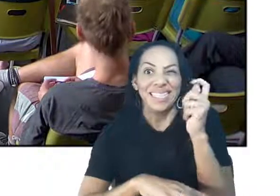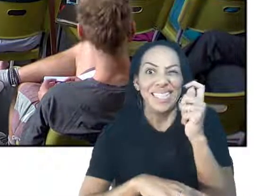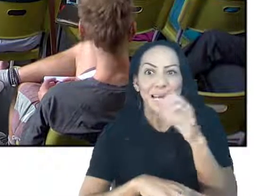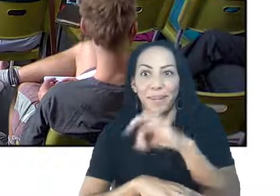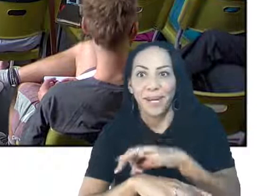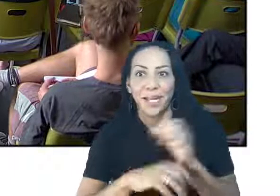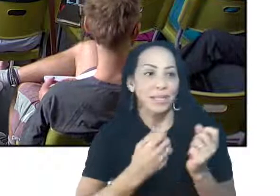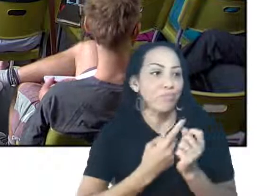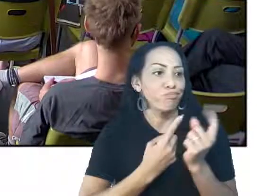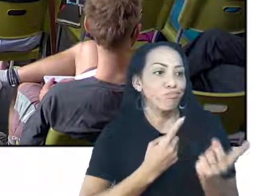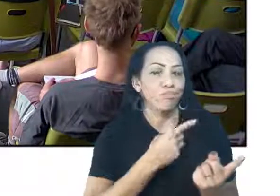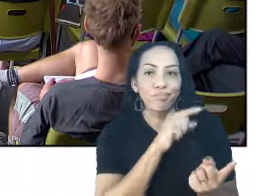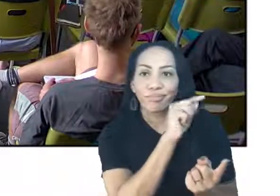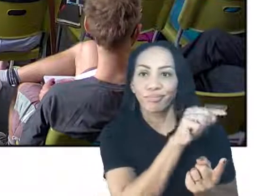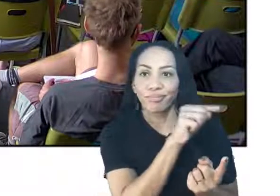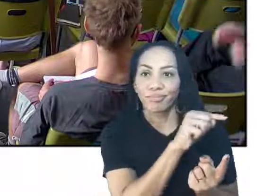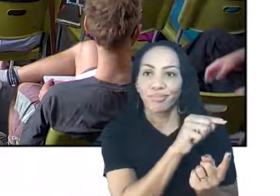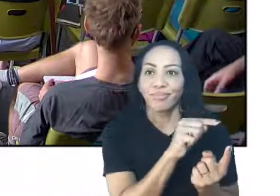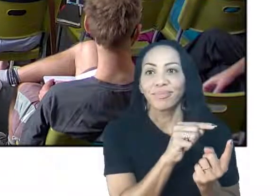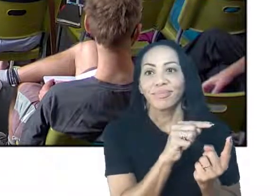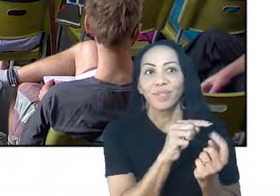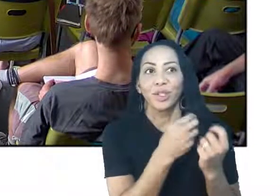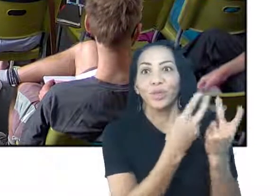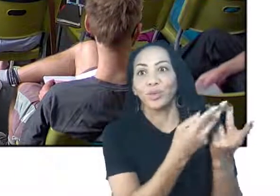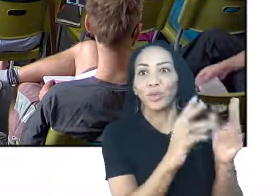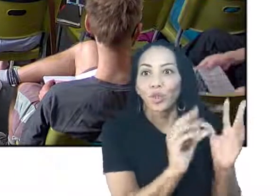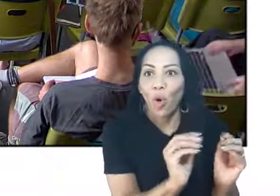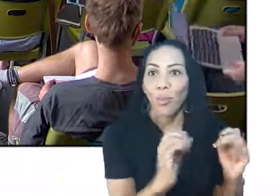cities movement, other than, is it kind of...